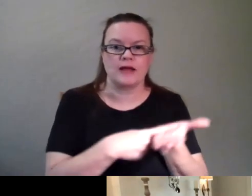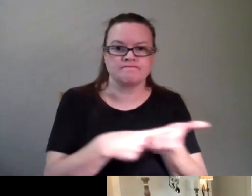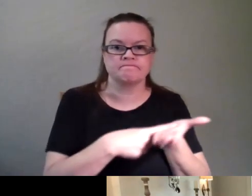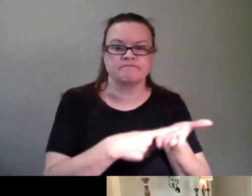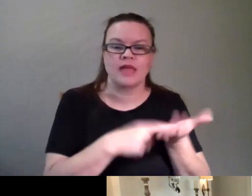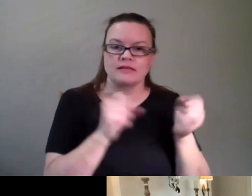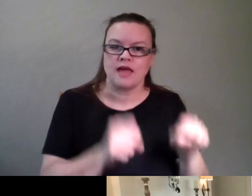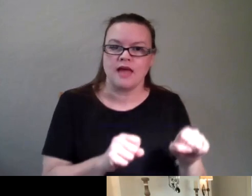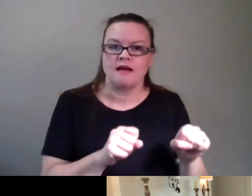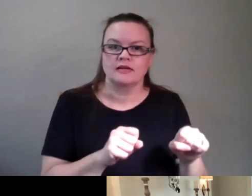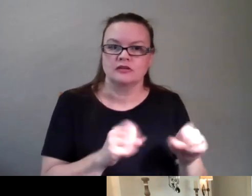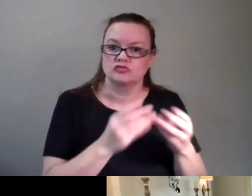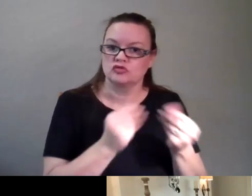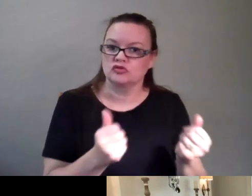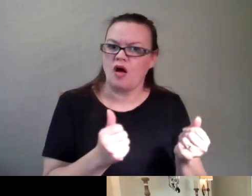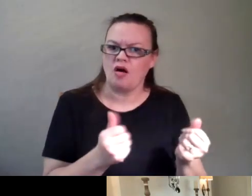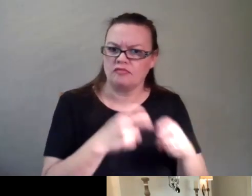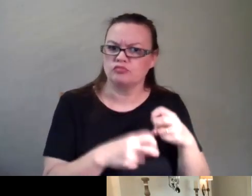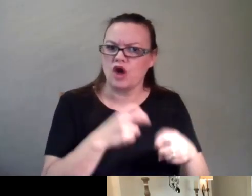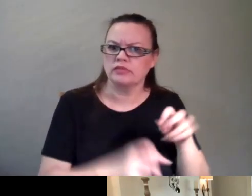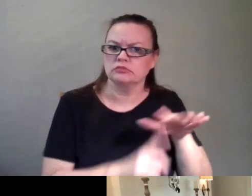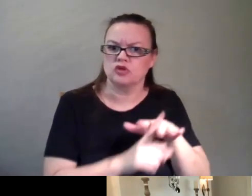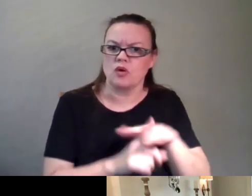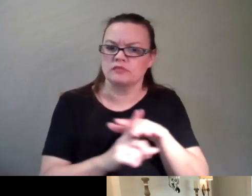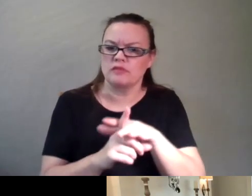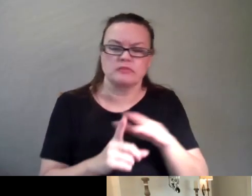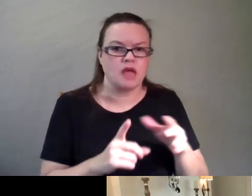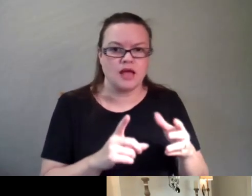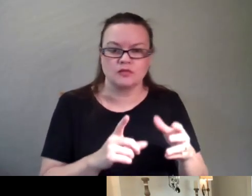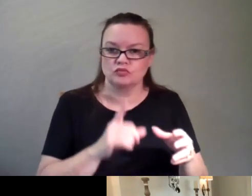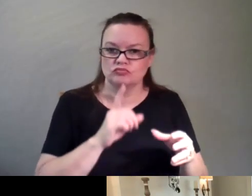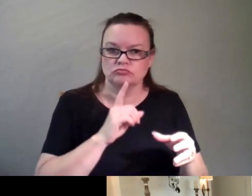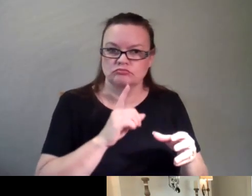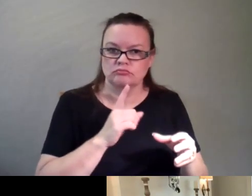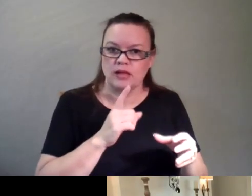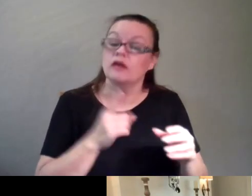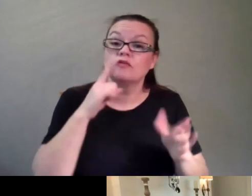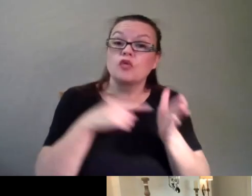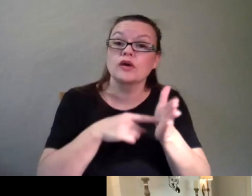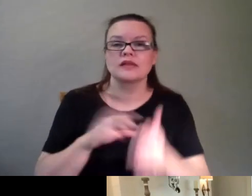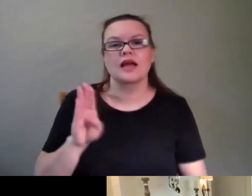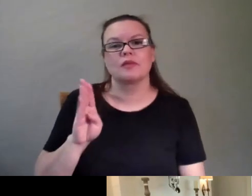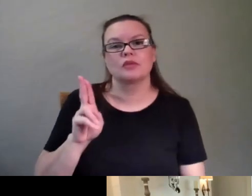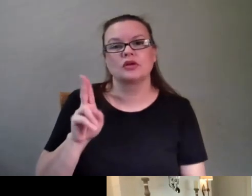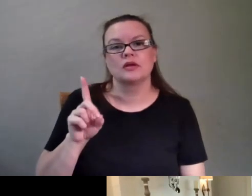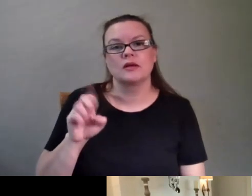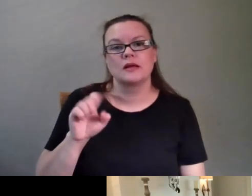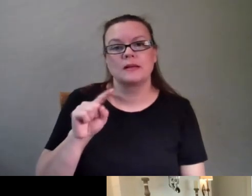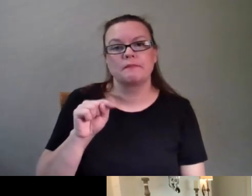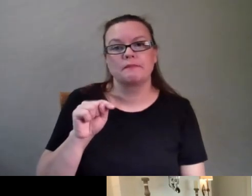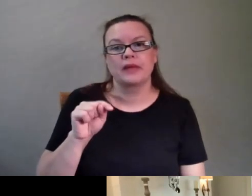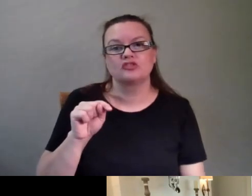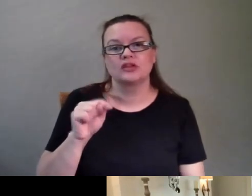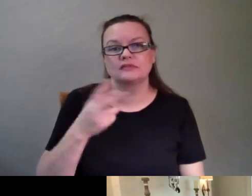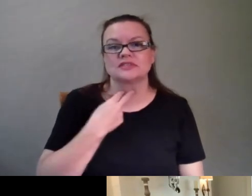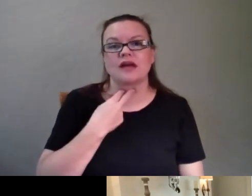to solve different problems, even at crisis points, like when the budget was stuck. And part of